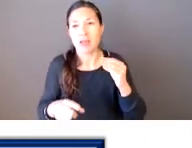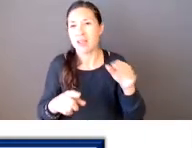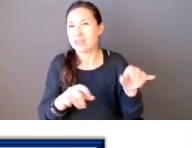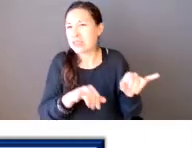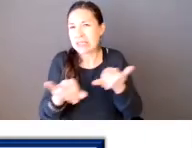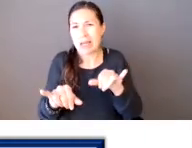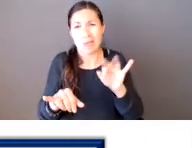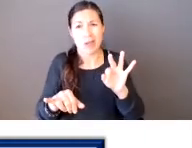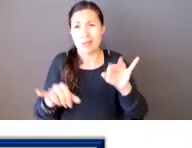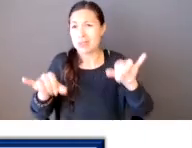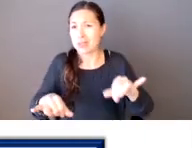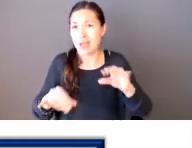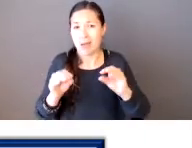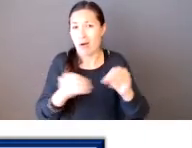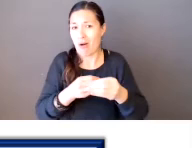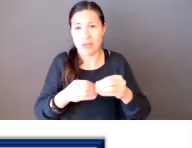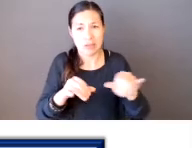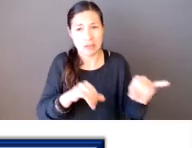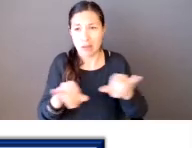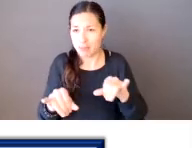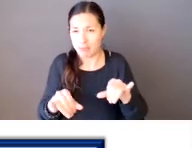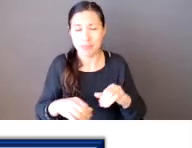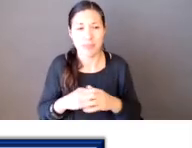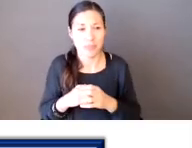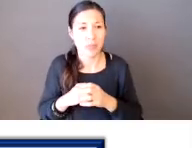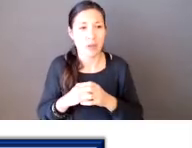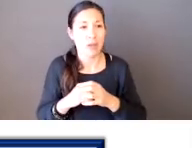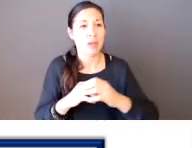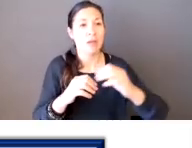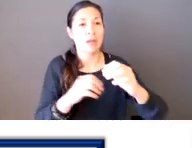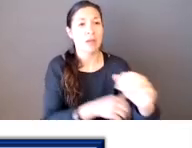What we've had to really look for, as I mentioned before,